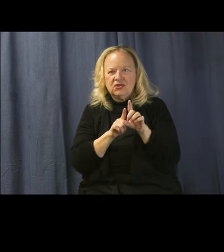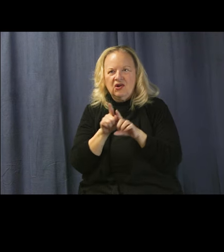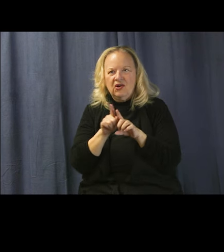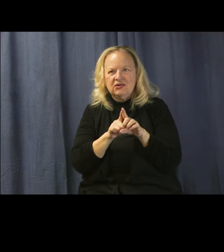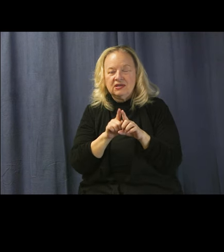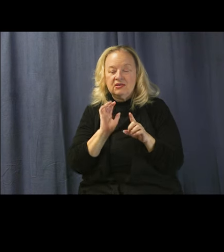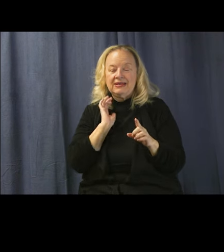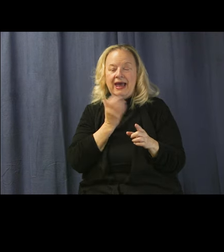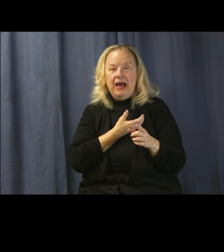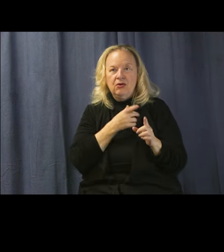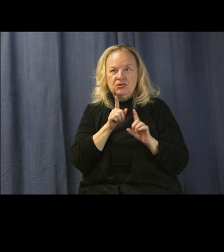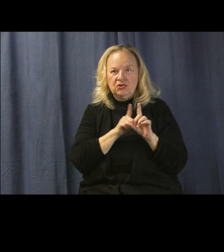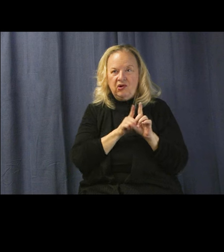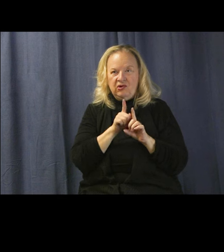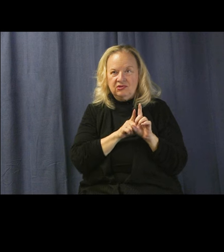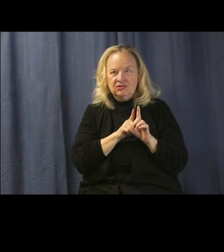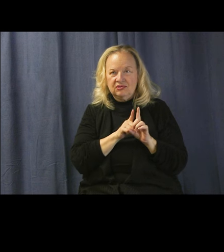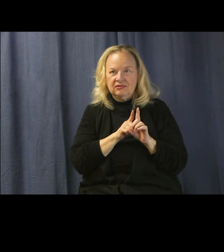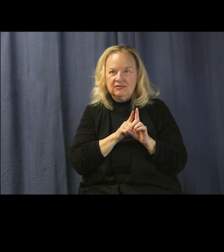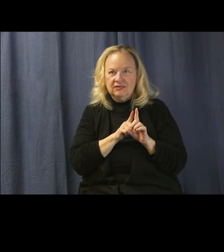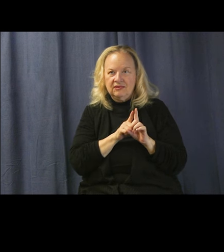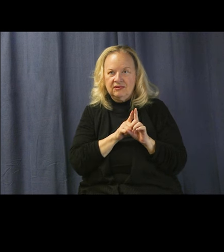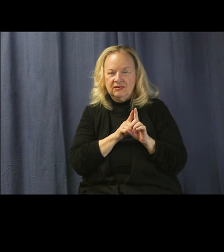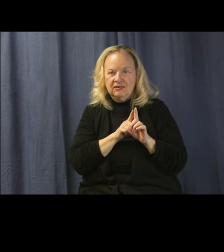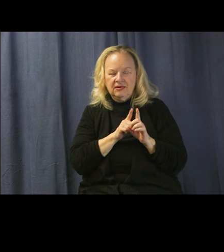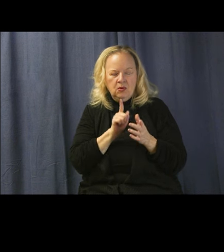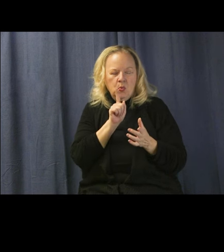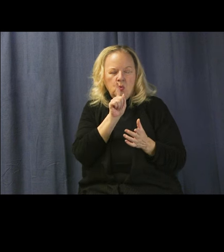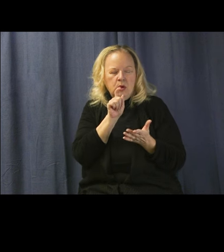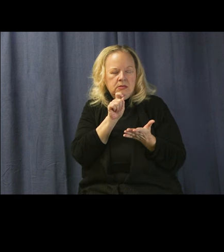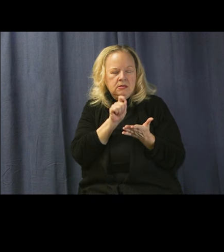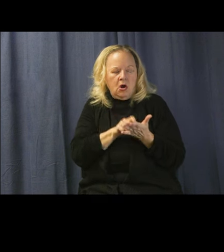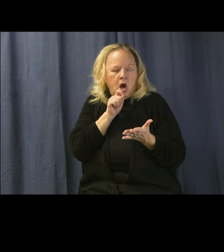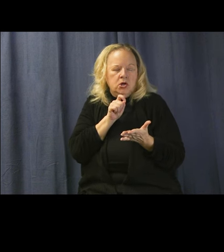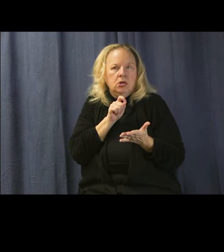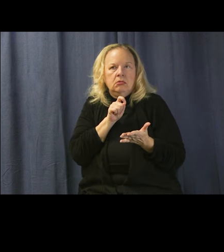is our solar system. Our solar system is just a dot